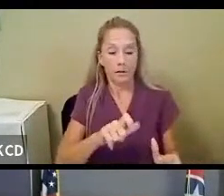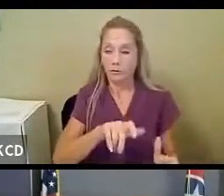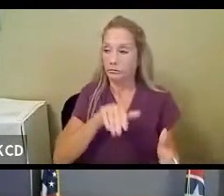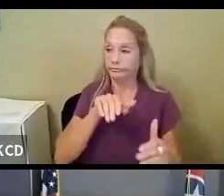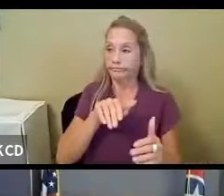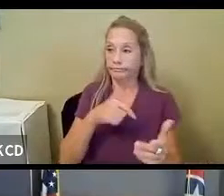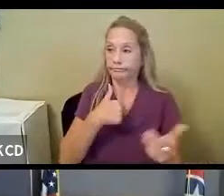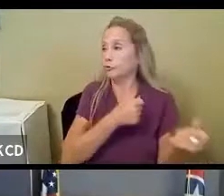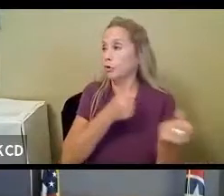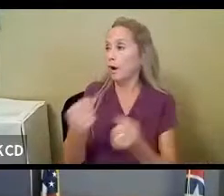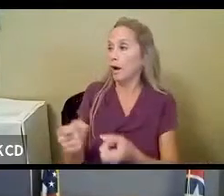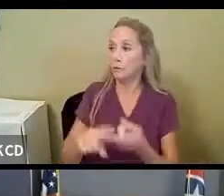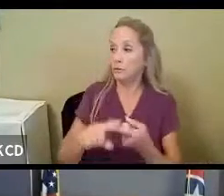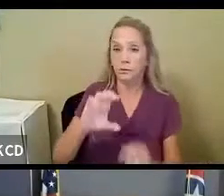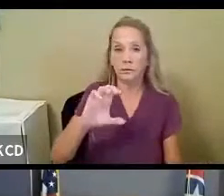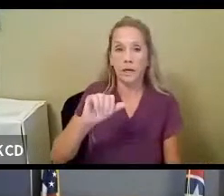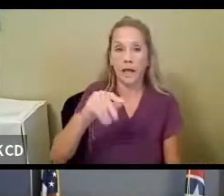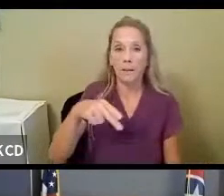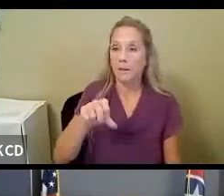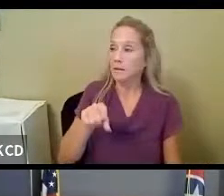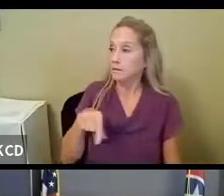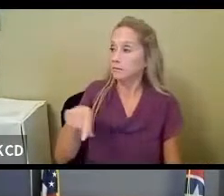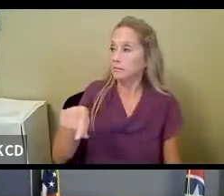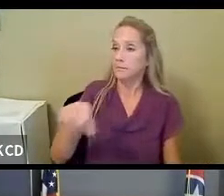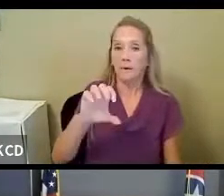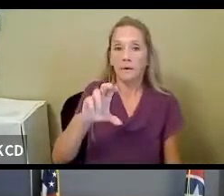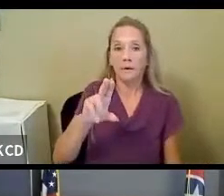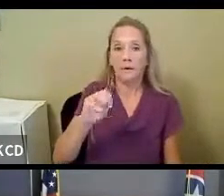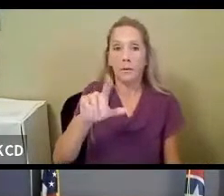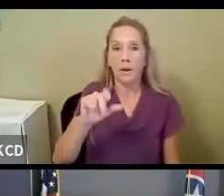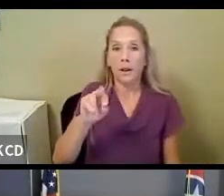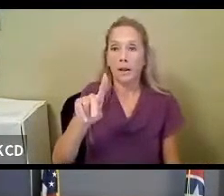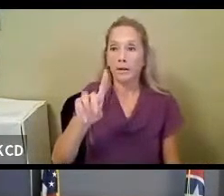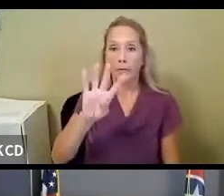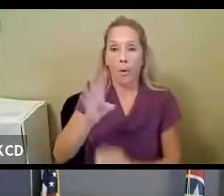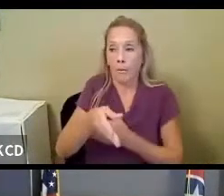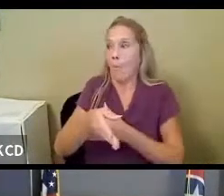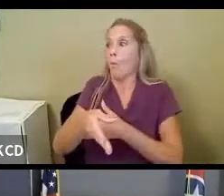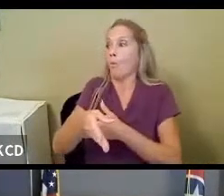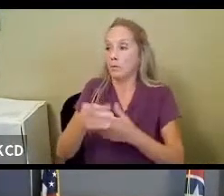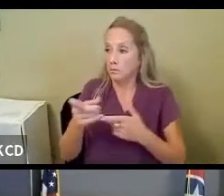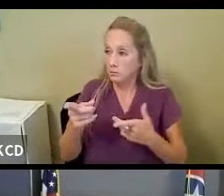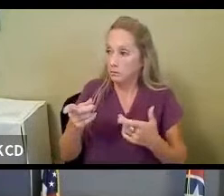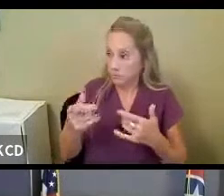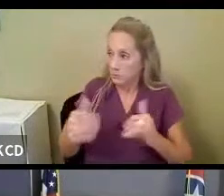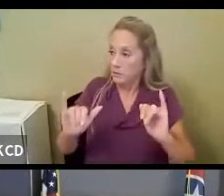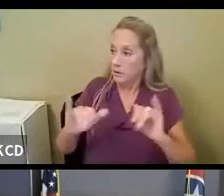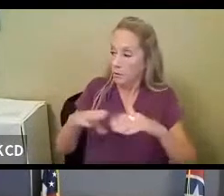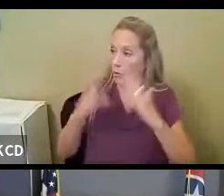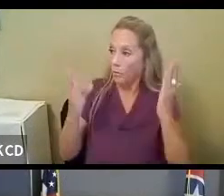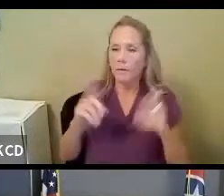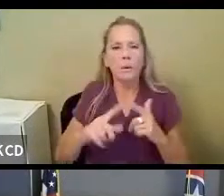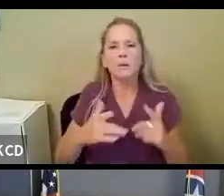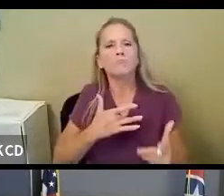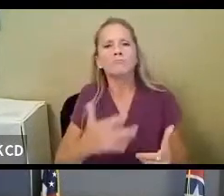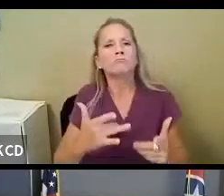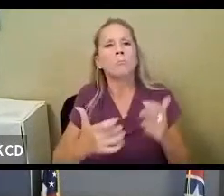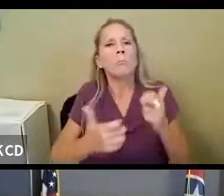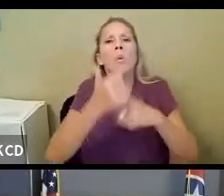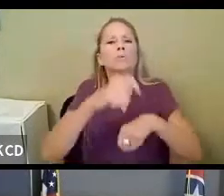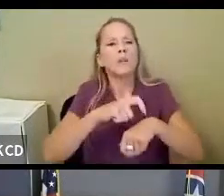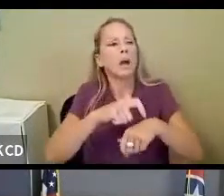get a sandwich. So some of those places are open all night. But what's the general time that they close?